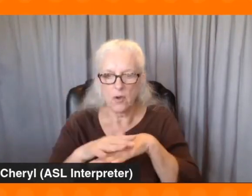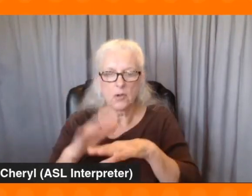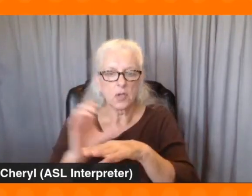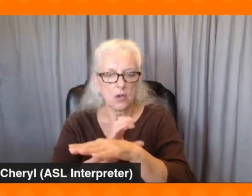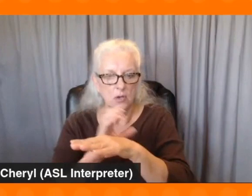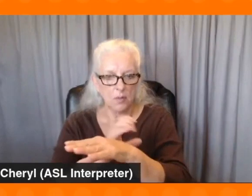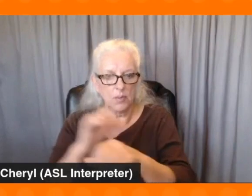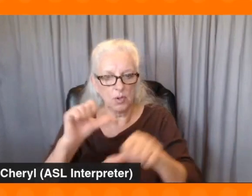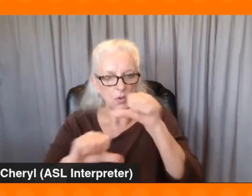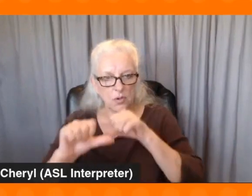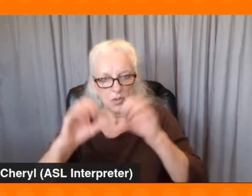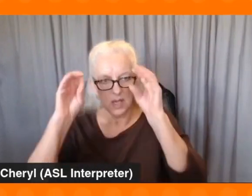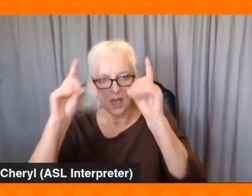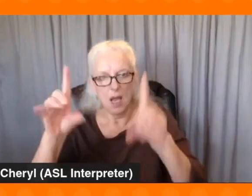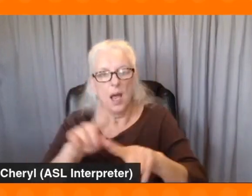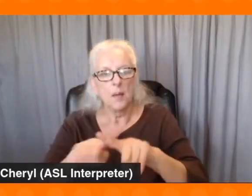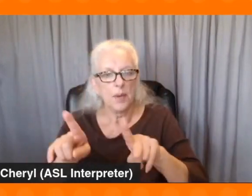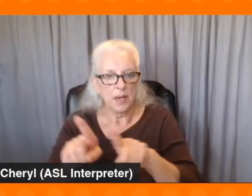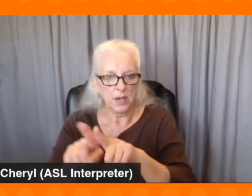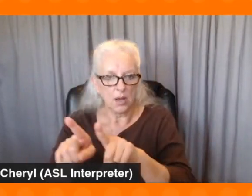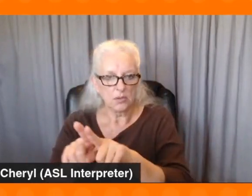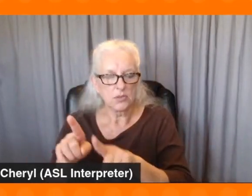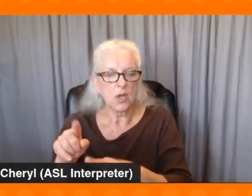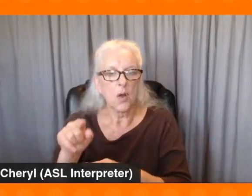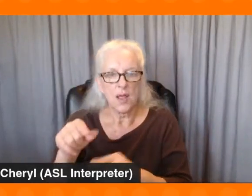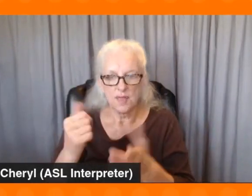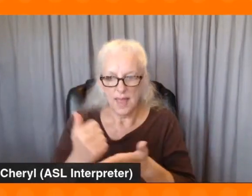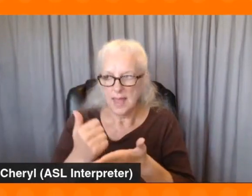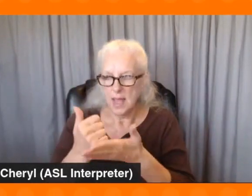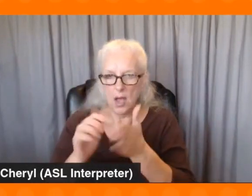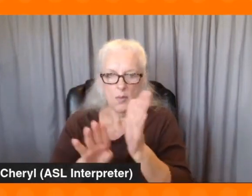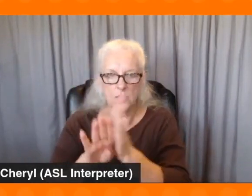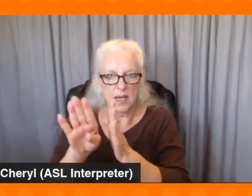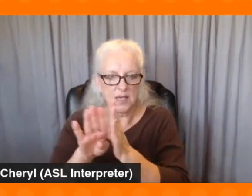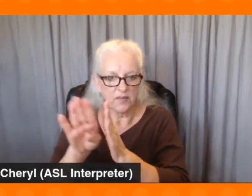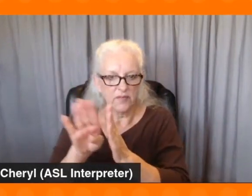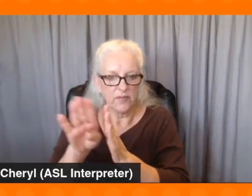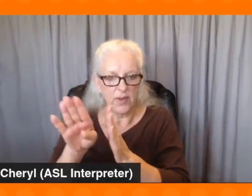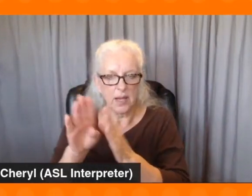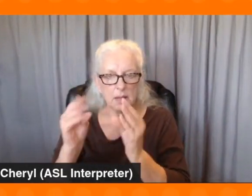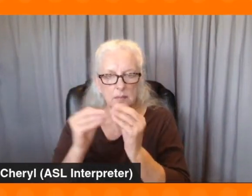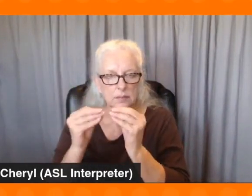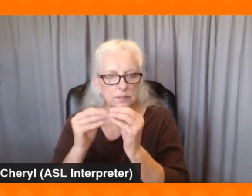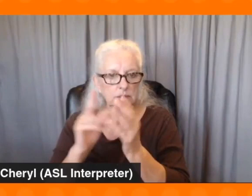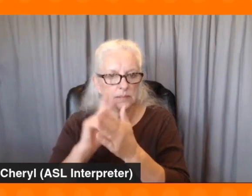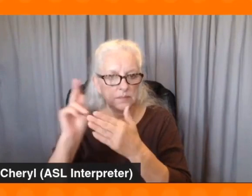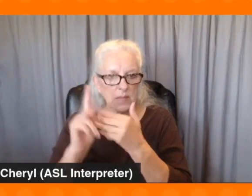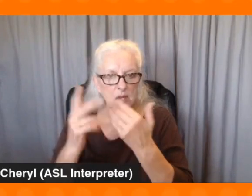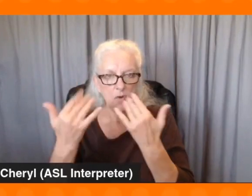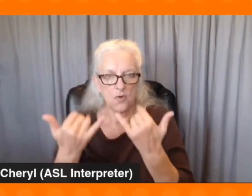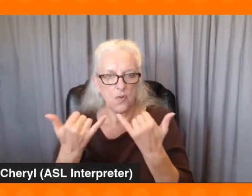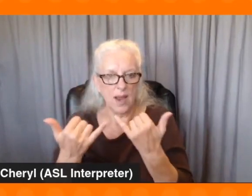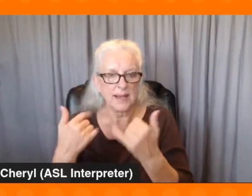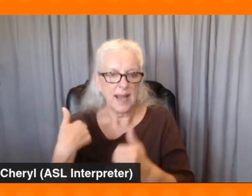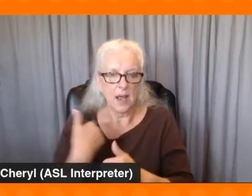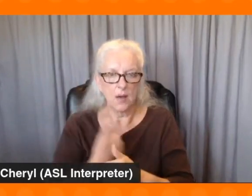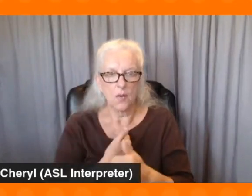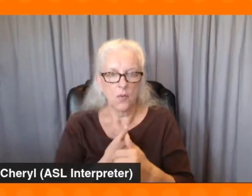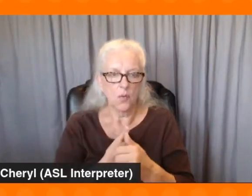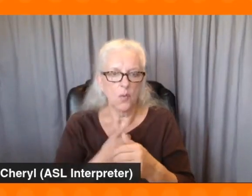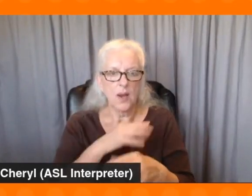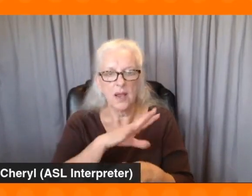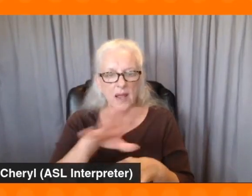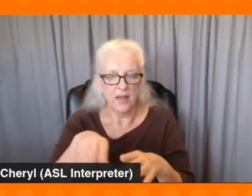they also put that vision into action, and they do that every single day. In addition to this, right now we're